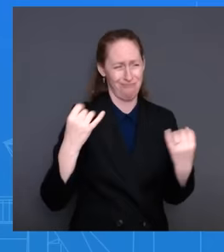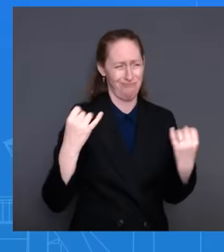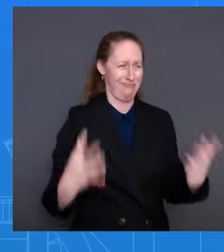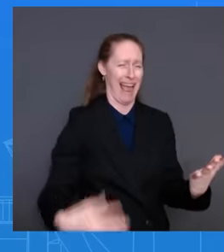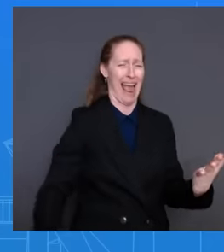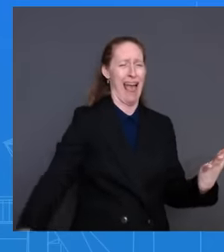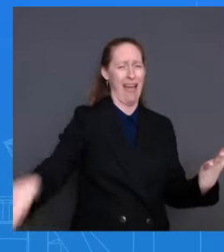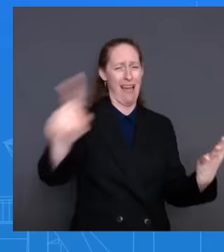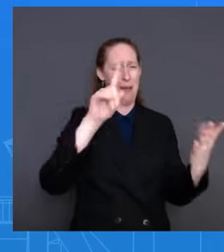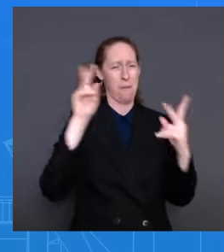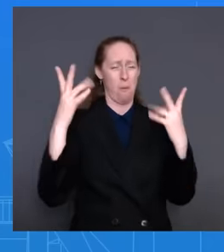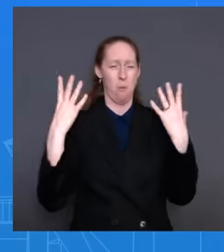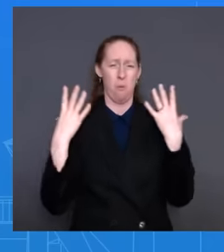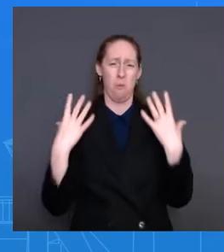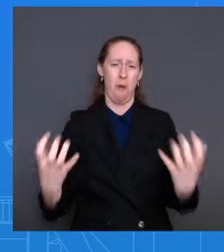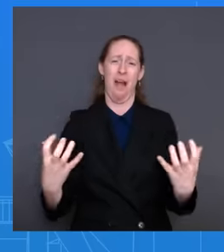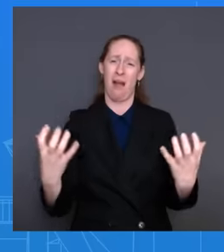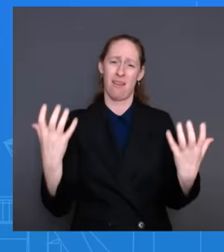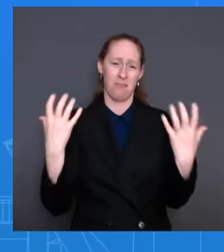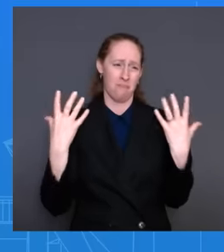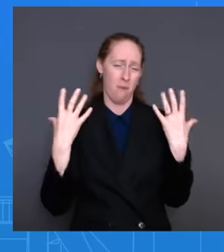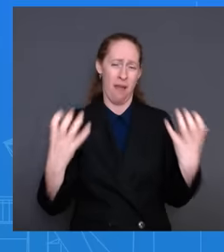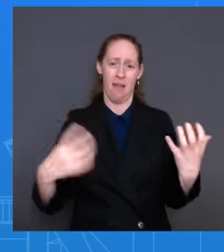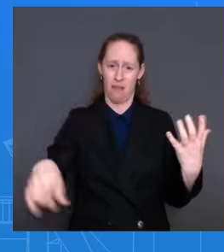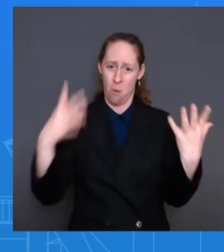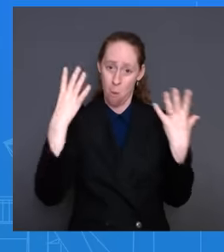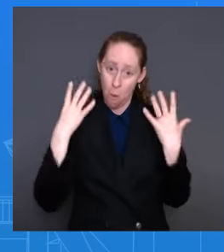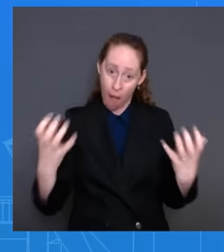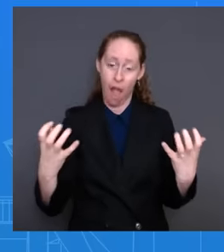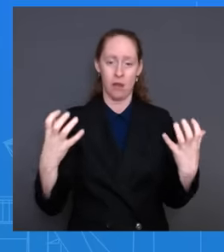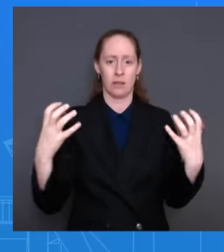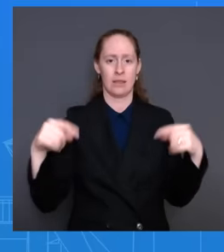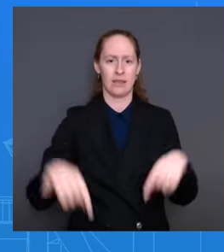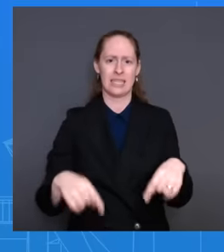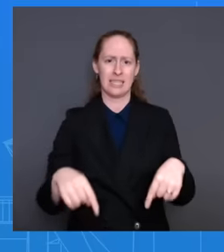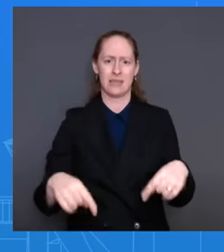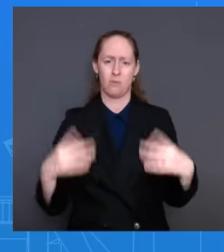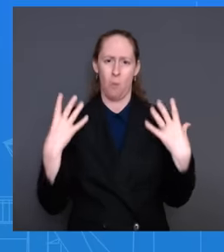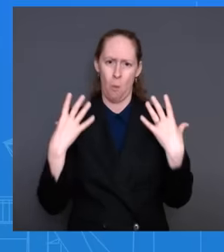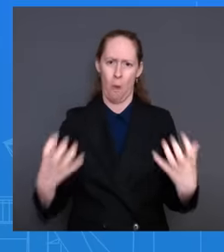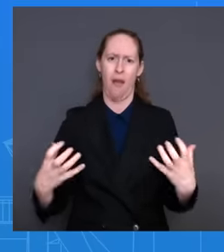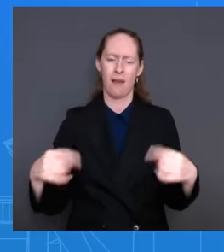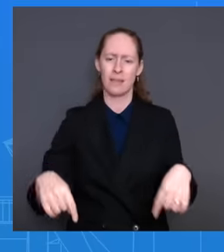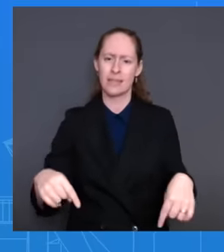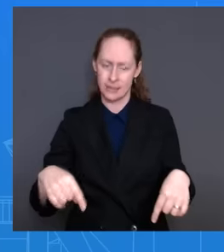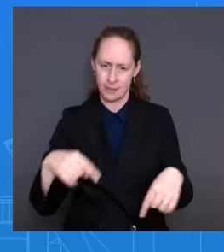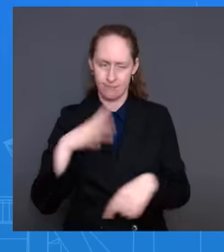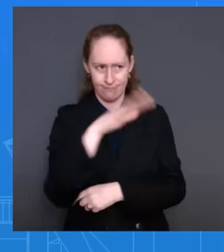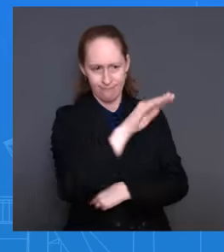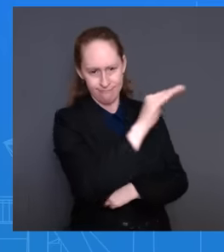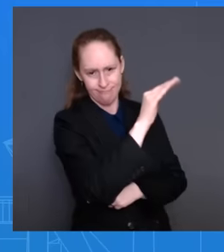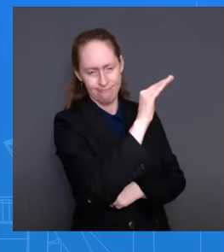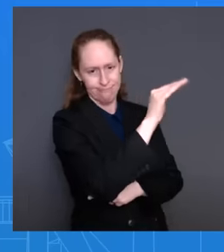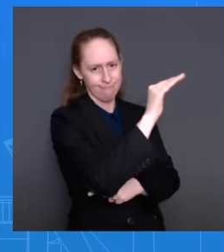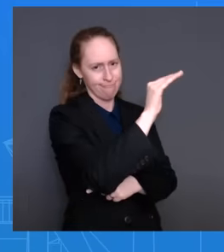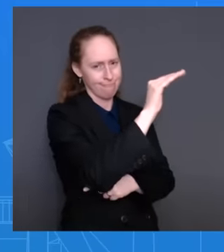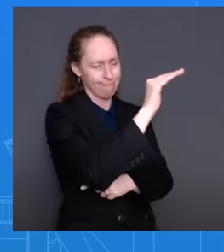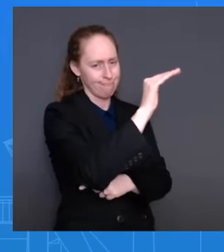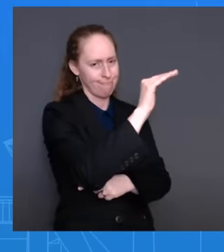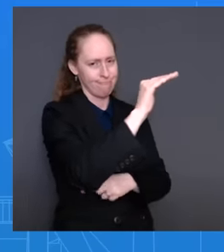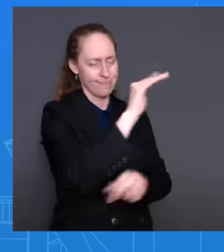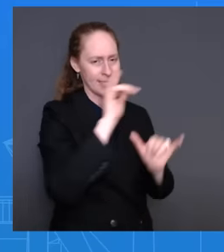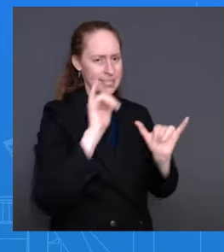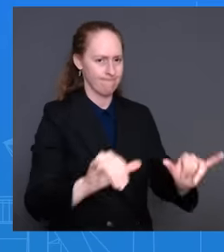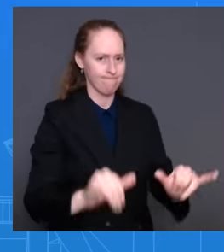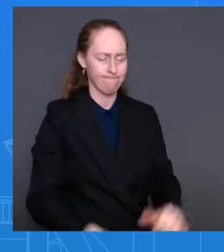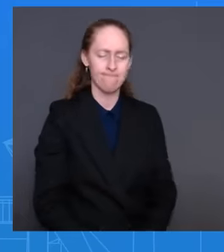them to do, is to act, and so that's what we're going to keep calling on them to do. Okay. Thanks, Karine. Following up on Keelan's question about